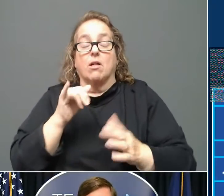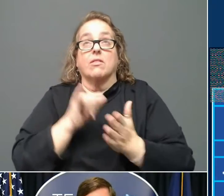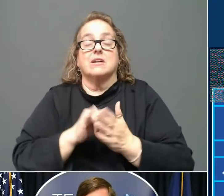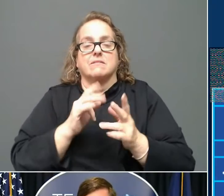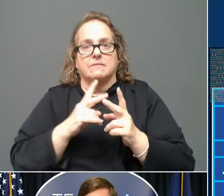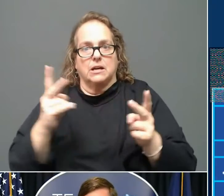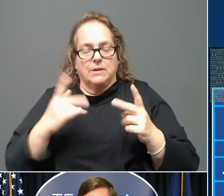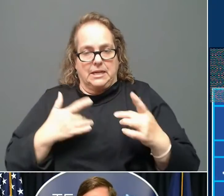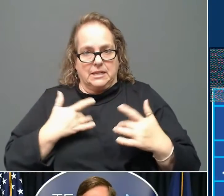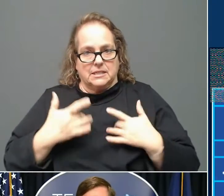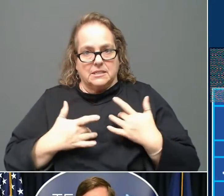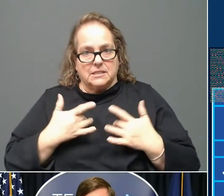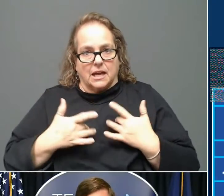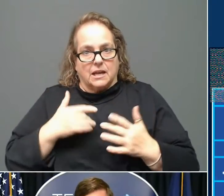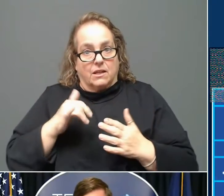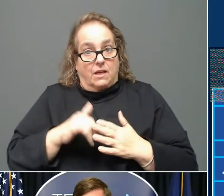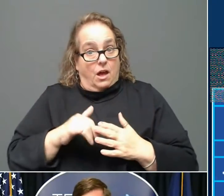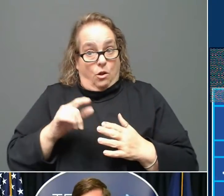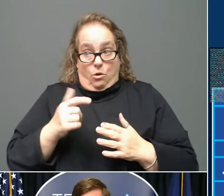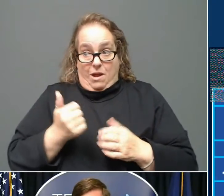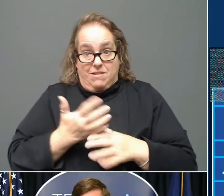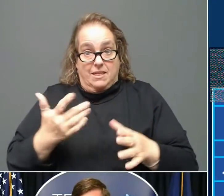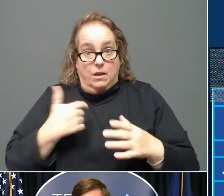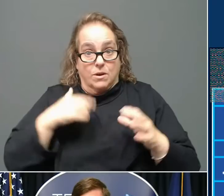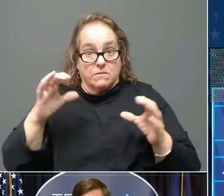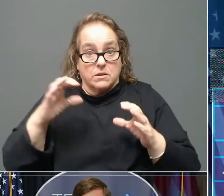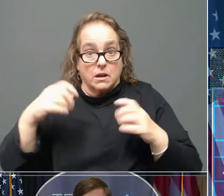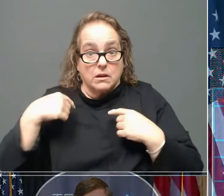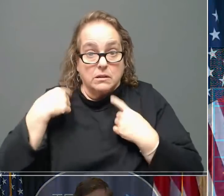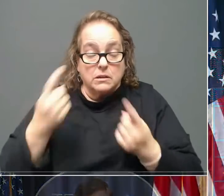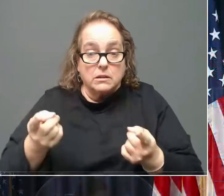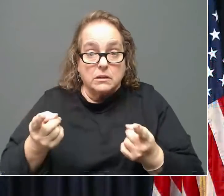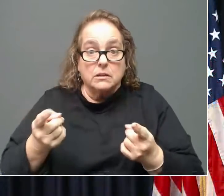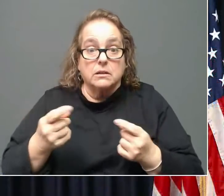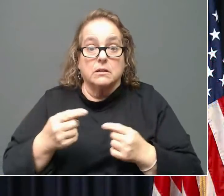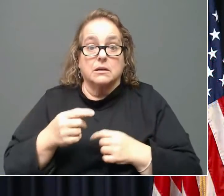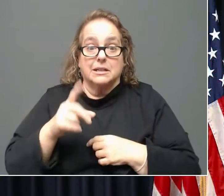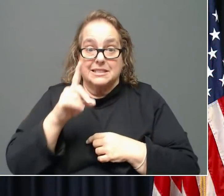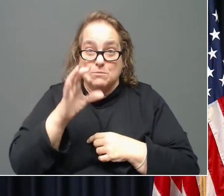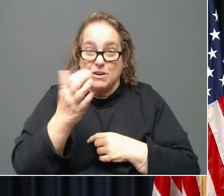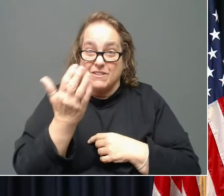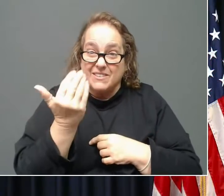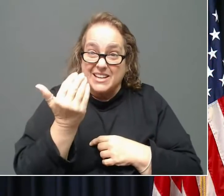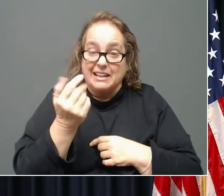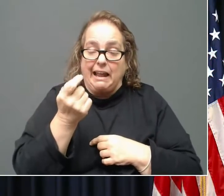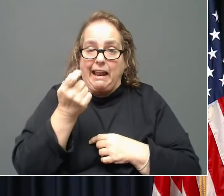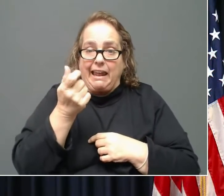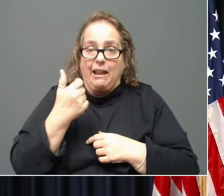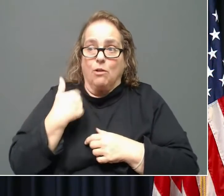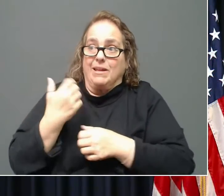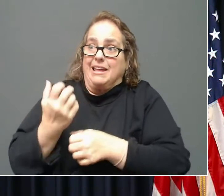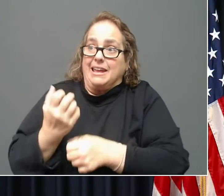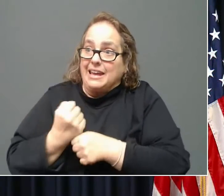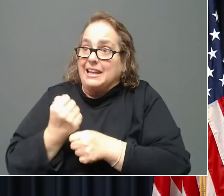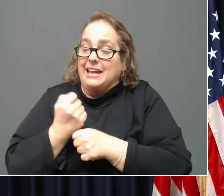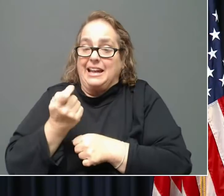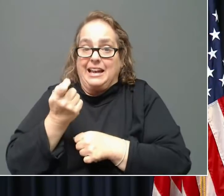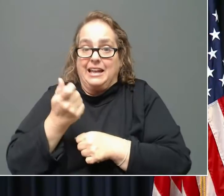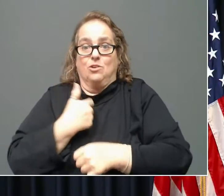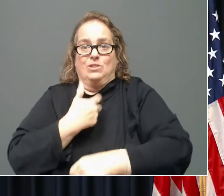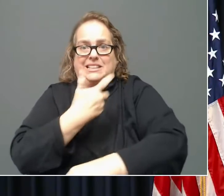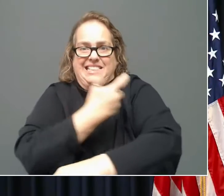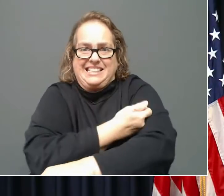that for everything we've done from when they started trickling out on December 15th up until the end of February, we may be able